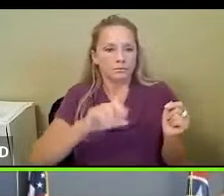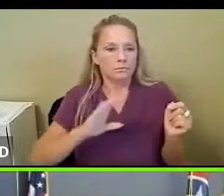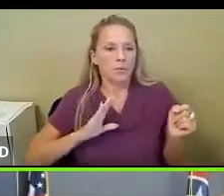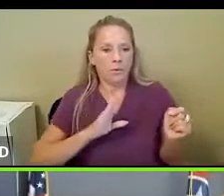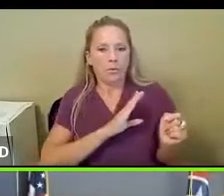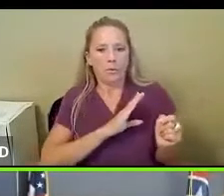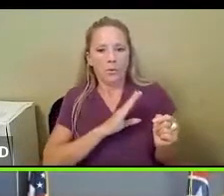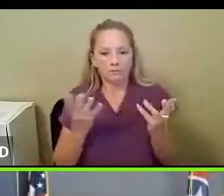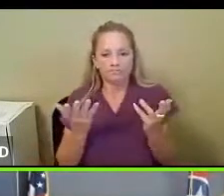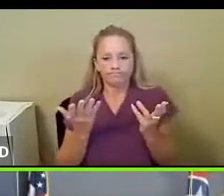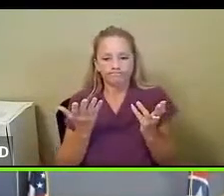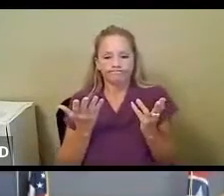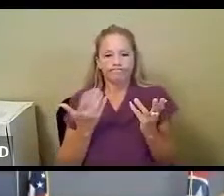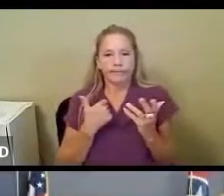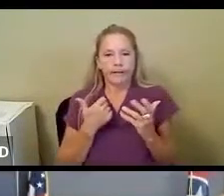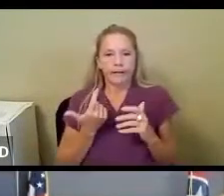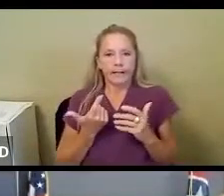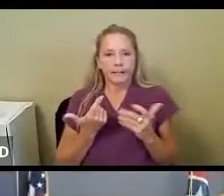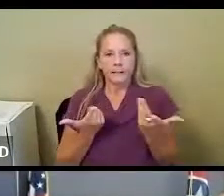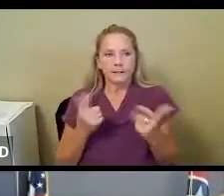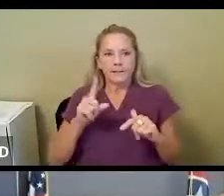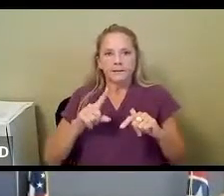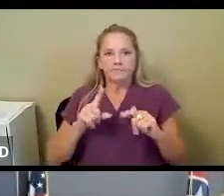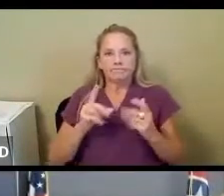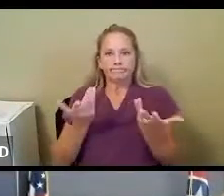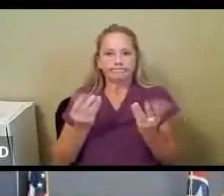give you much more definition than that.